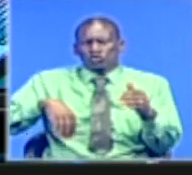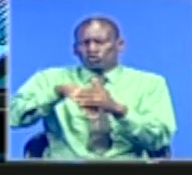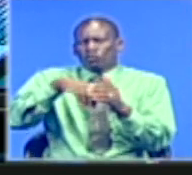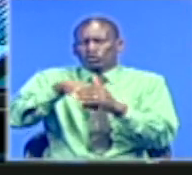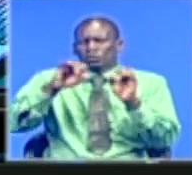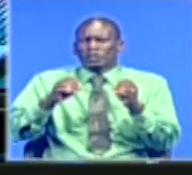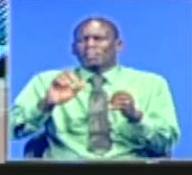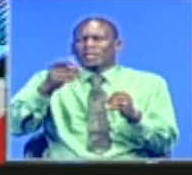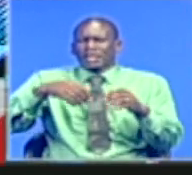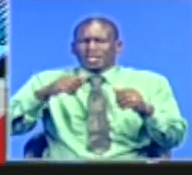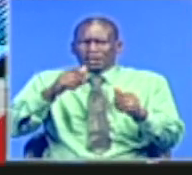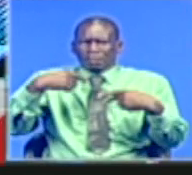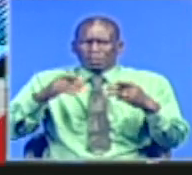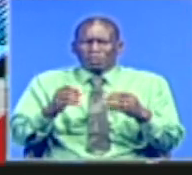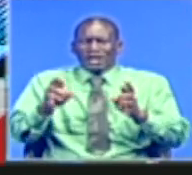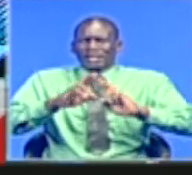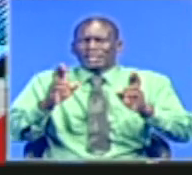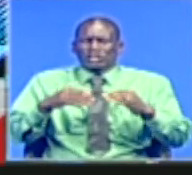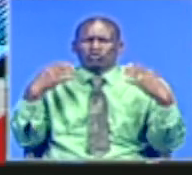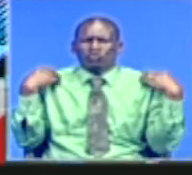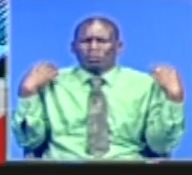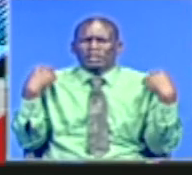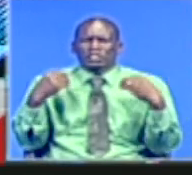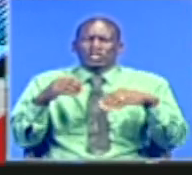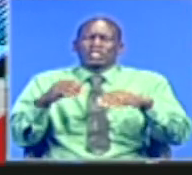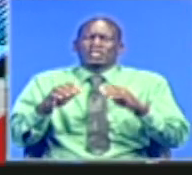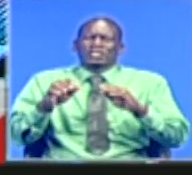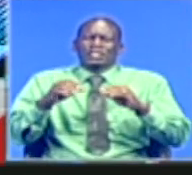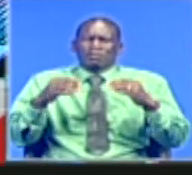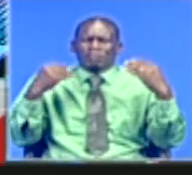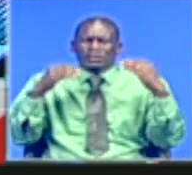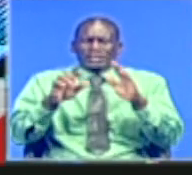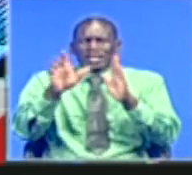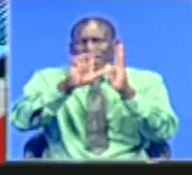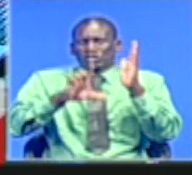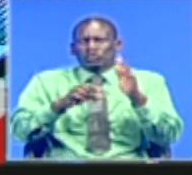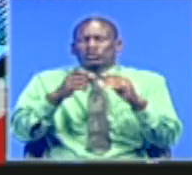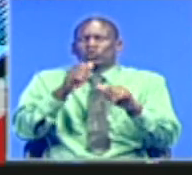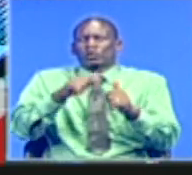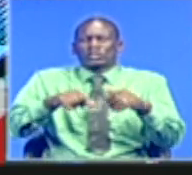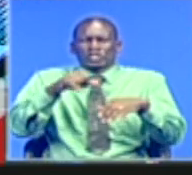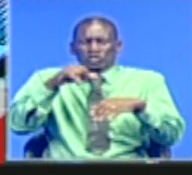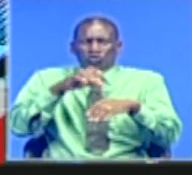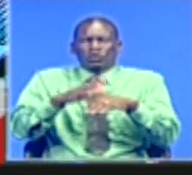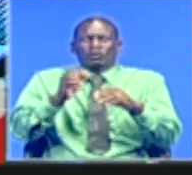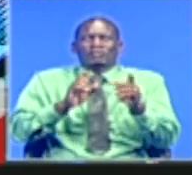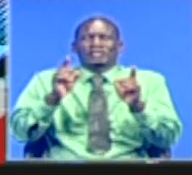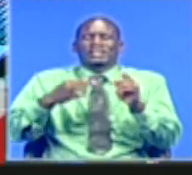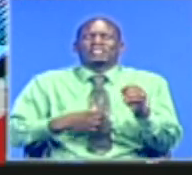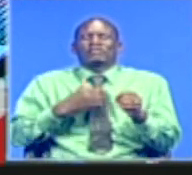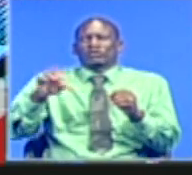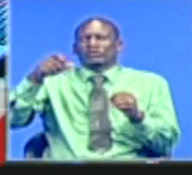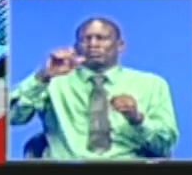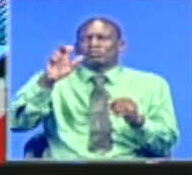And Kenyan players are eager to put into practice the valuable lessons carried from their tour in Spain and hopefully raise the standards